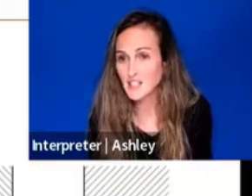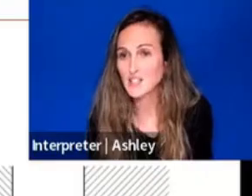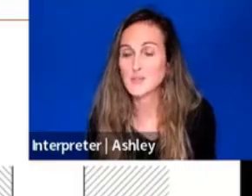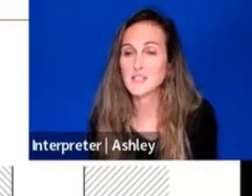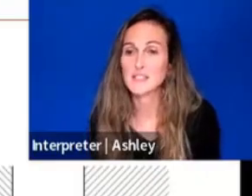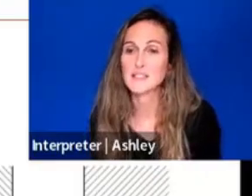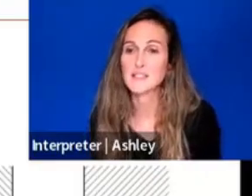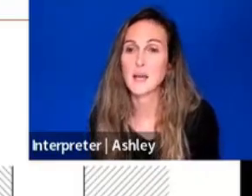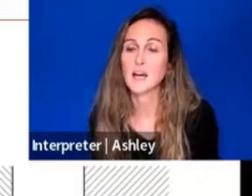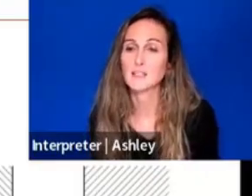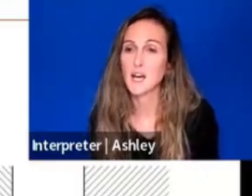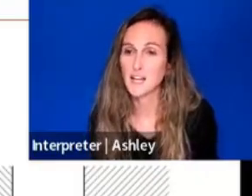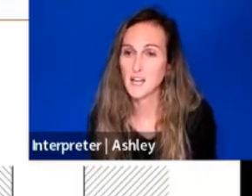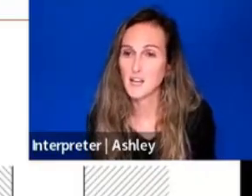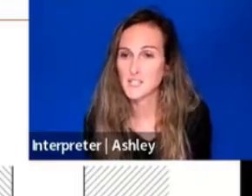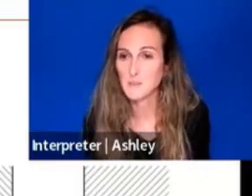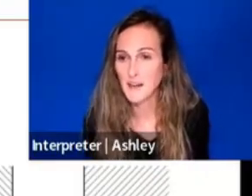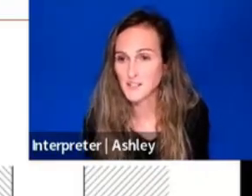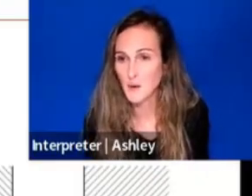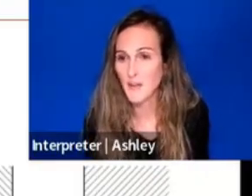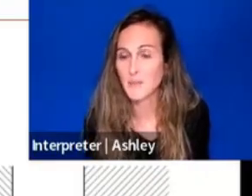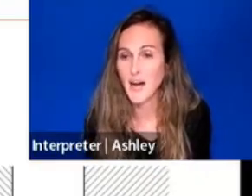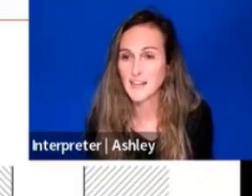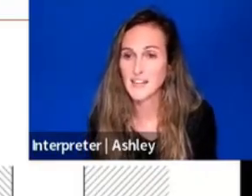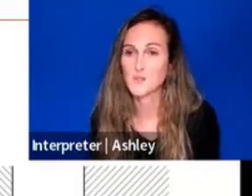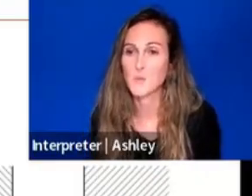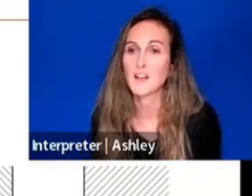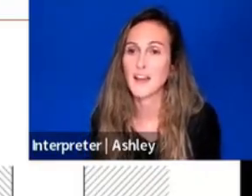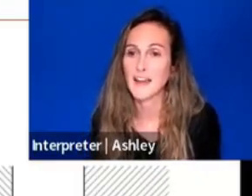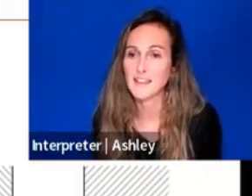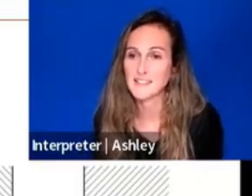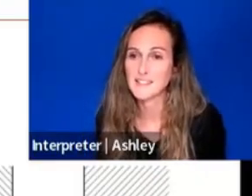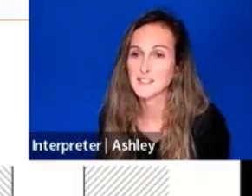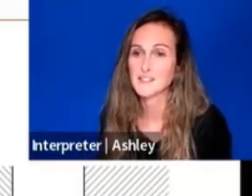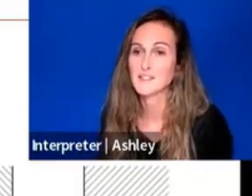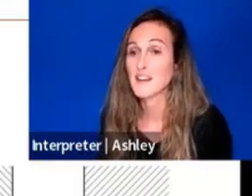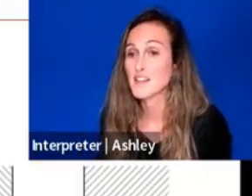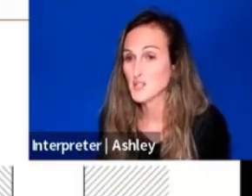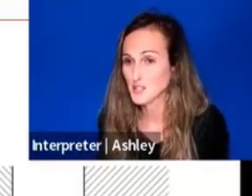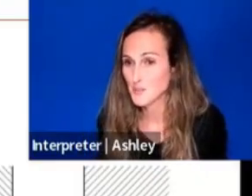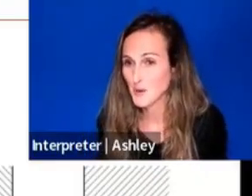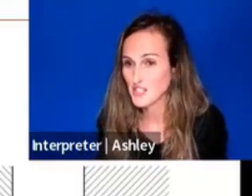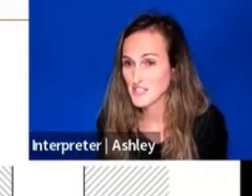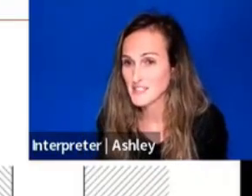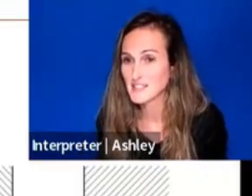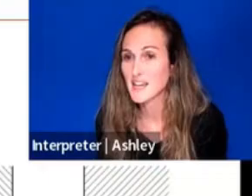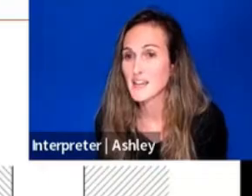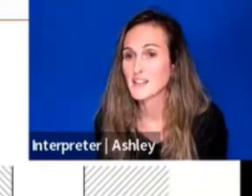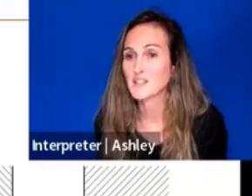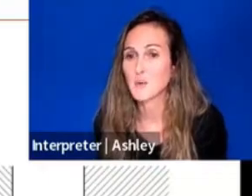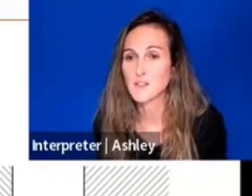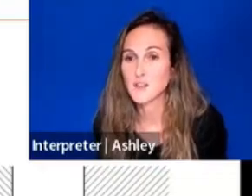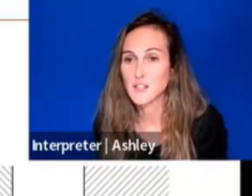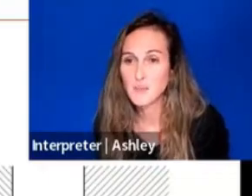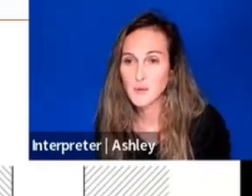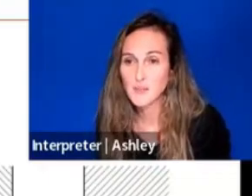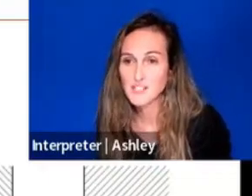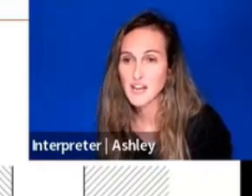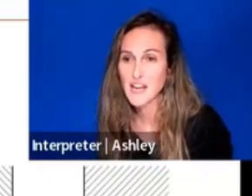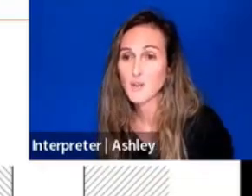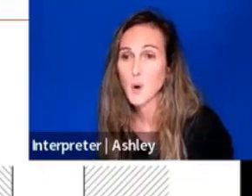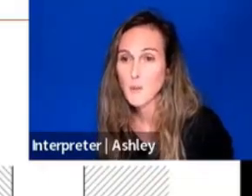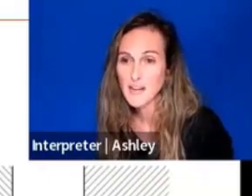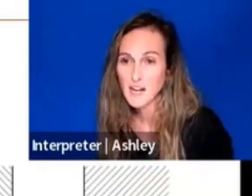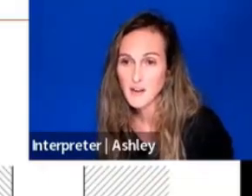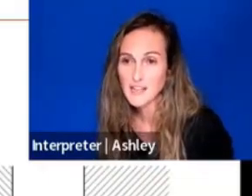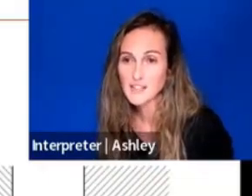Signing uses a lot of space around the body as well as facial expressions. So it's very important to